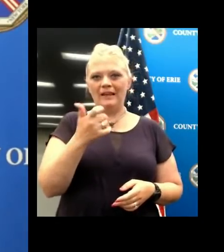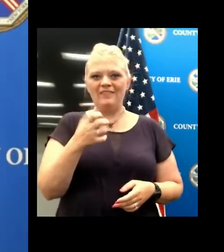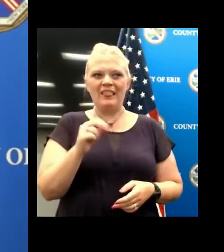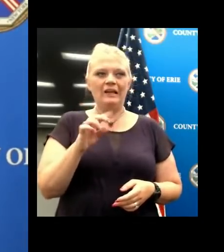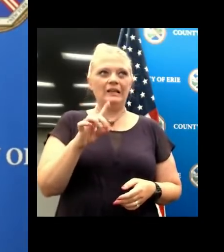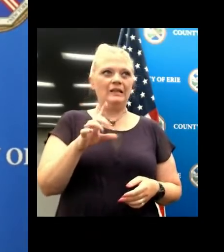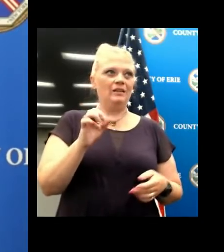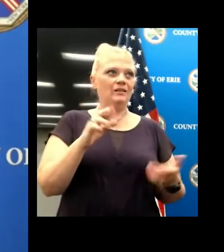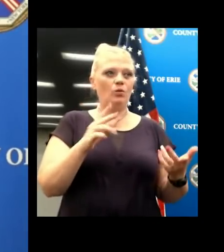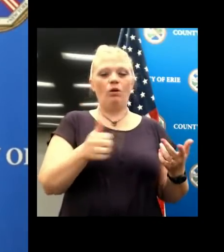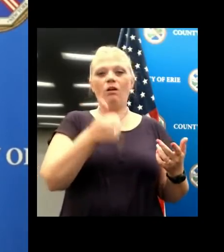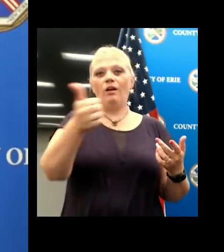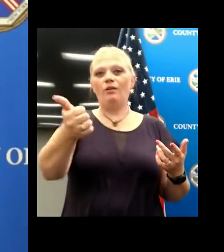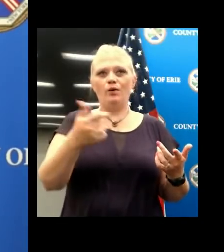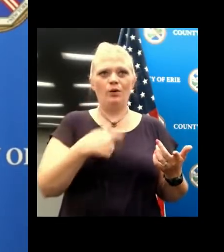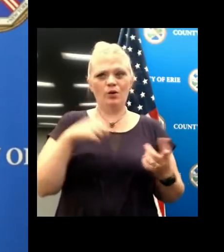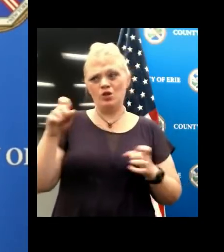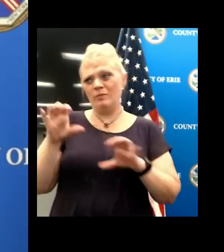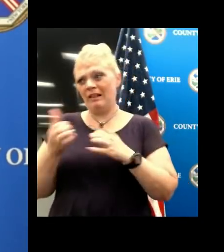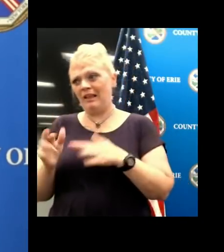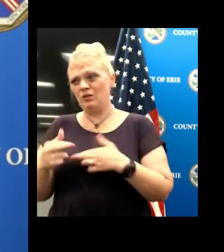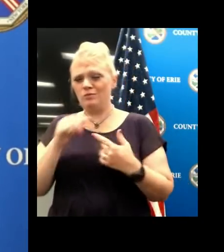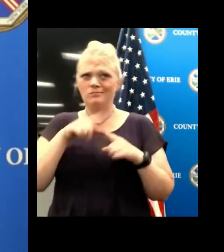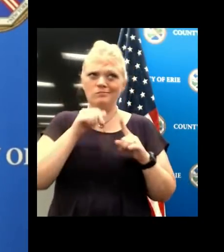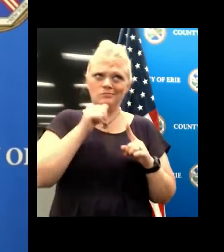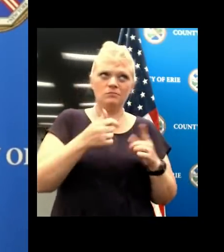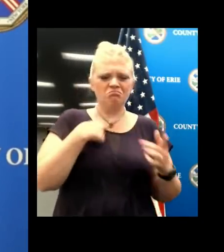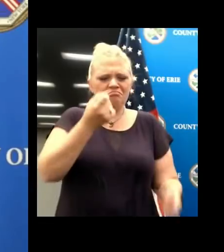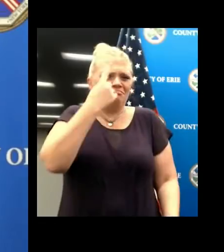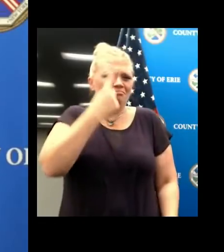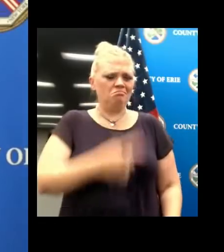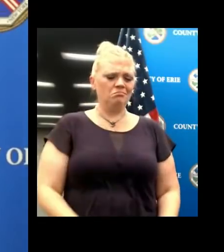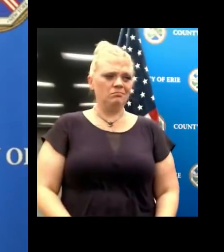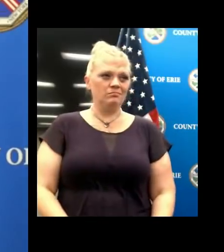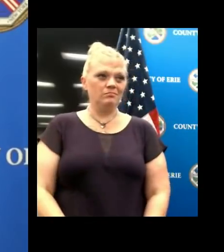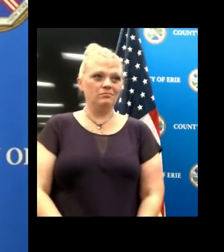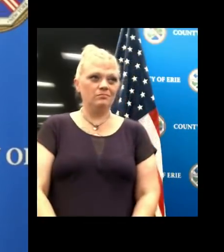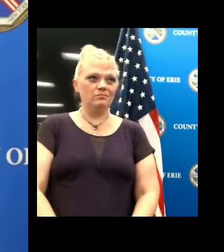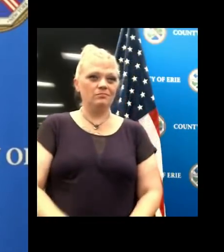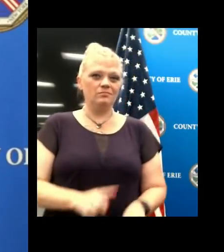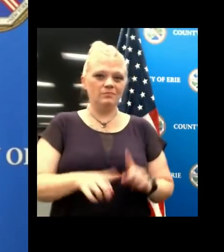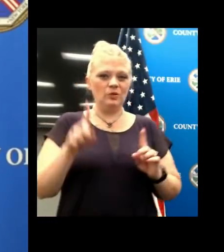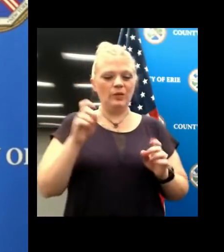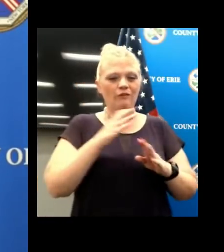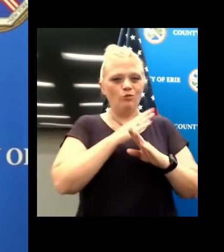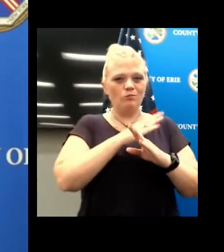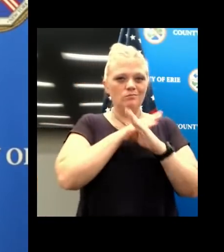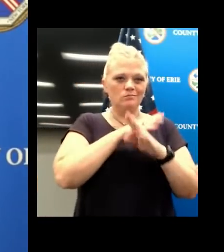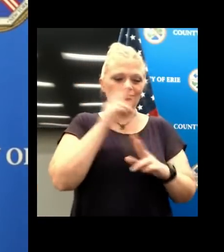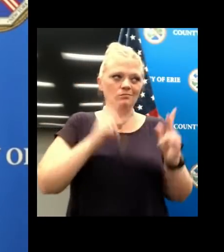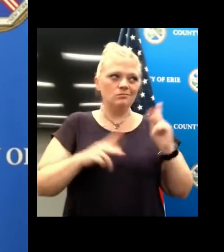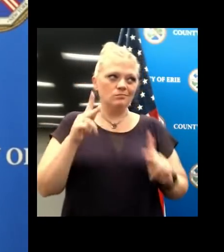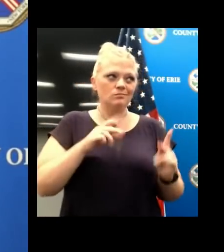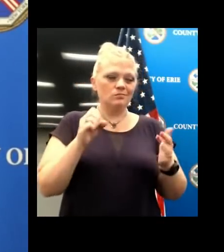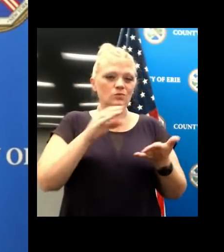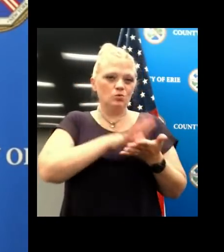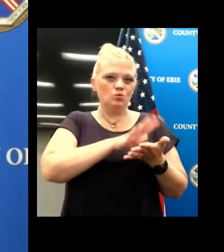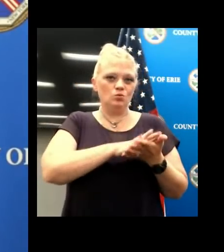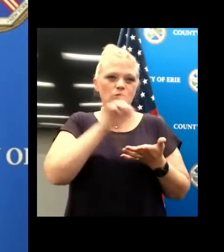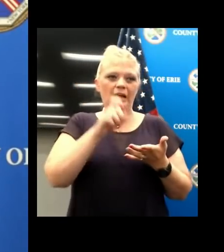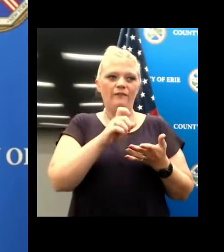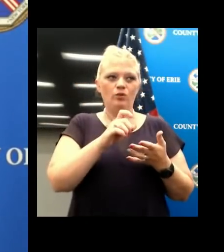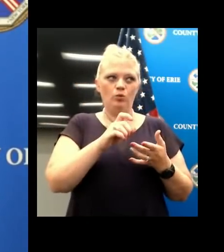in the classroom. Yeah, I get it, but we also have to protect our public. And so schools need to